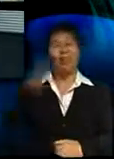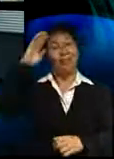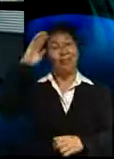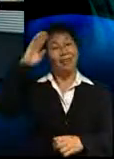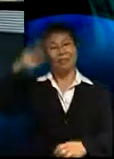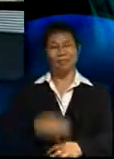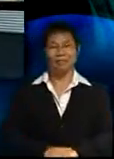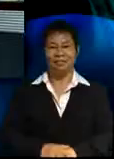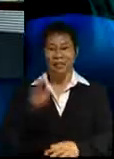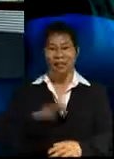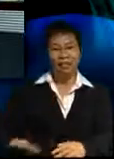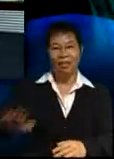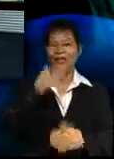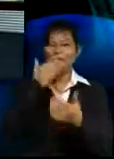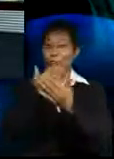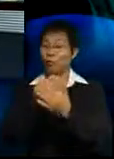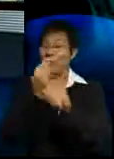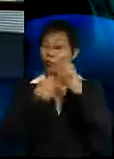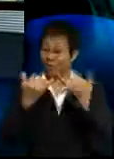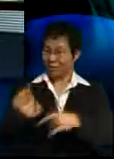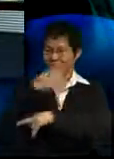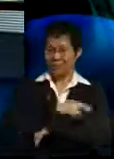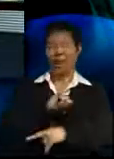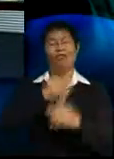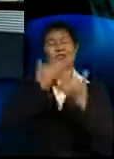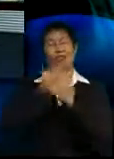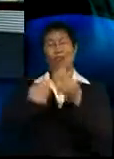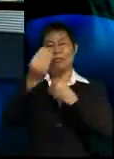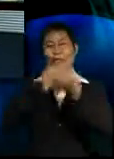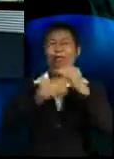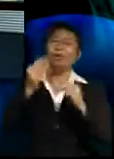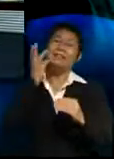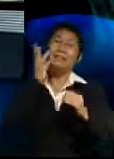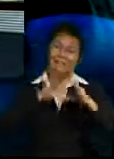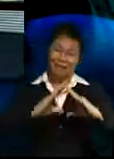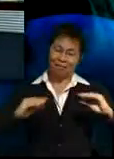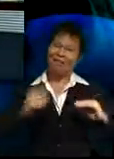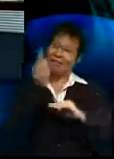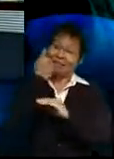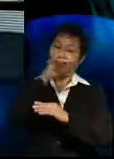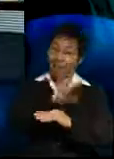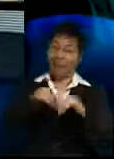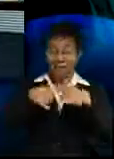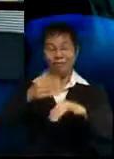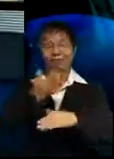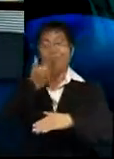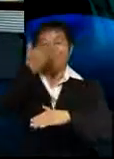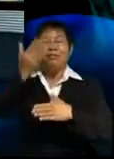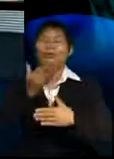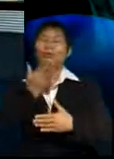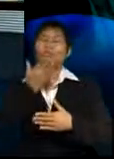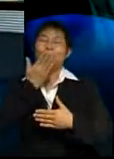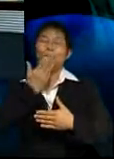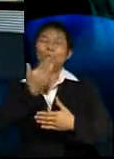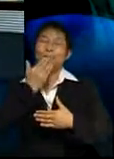Hello, have you had a good meal today? I had a good meal of nasi lemak just now. I can still smell the sweet